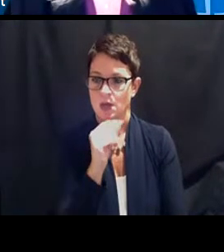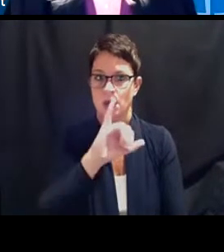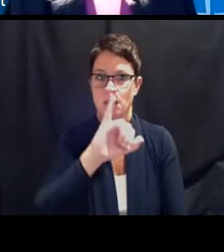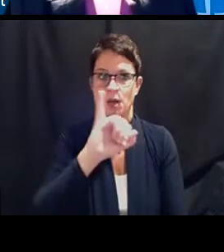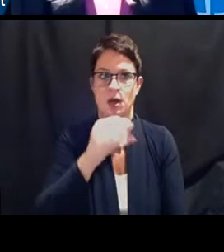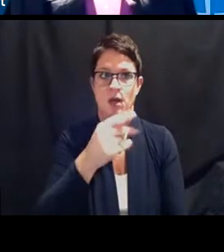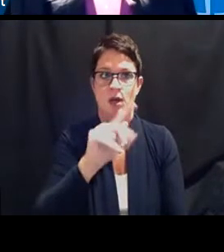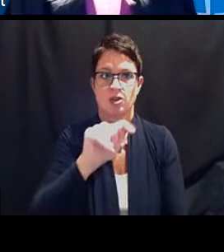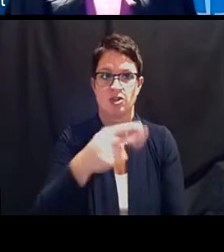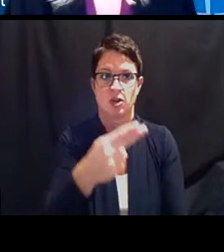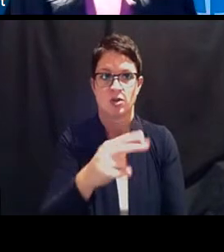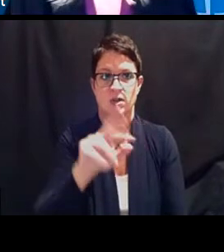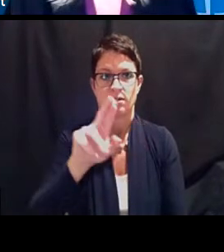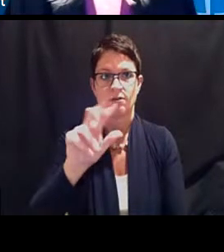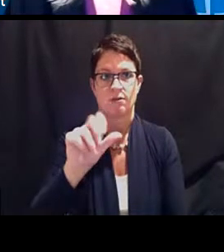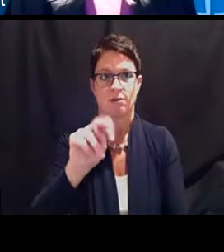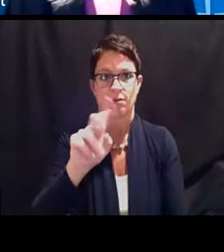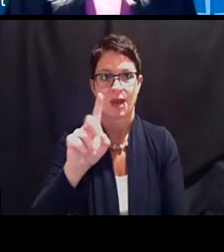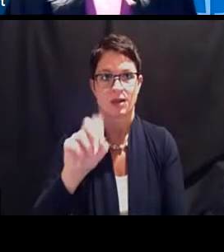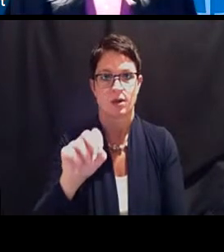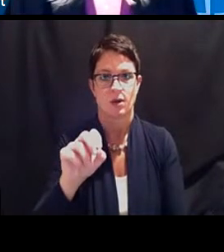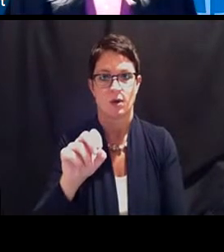Joseph Rando.